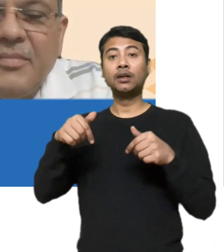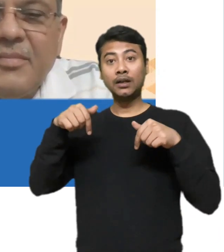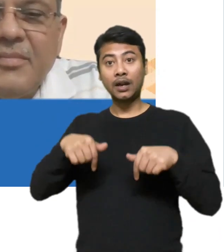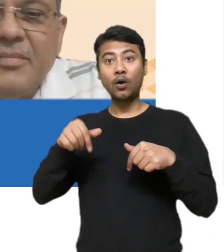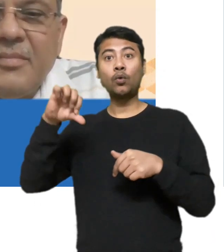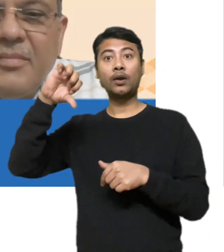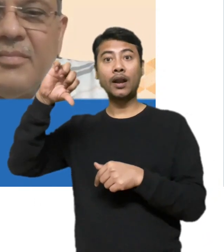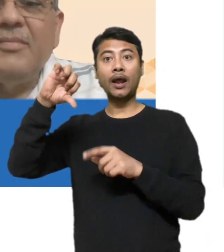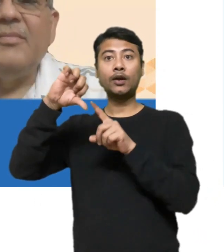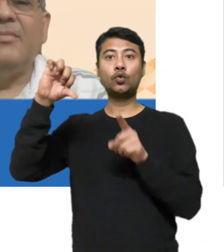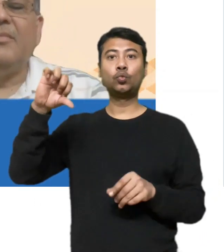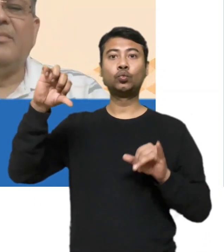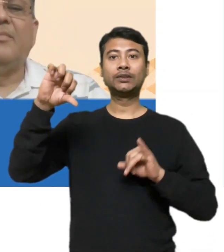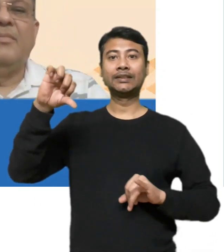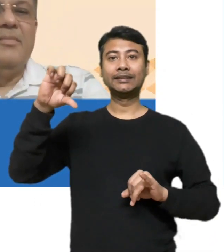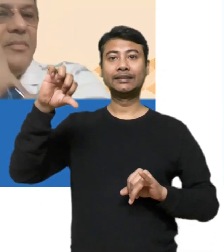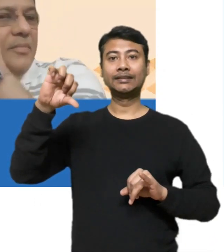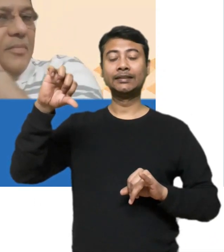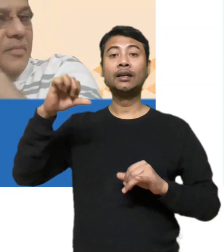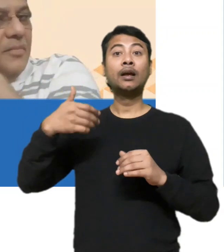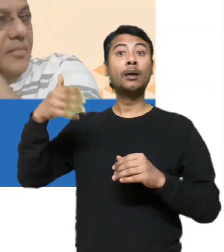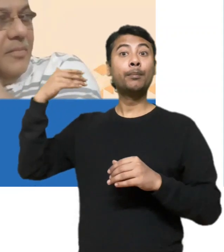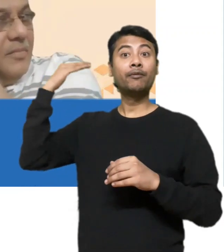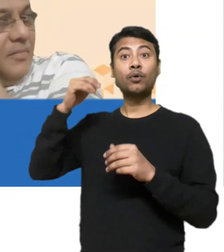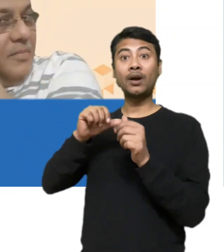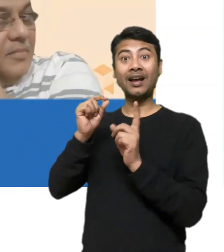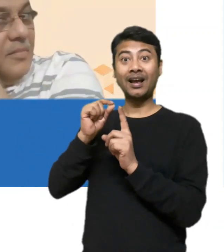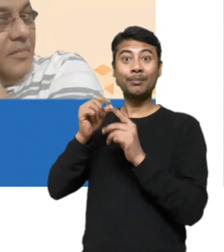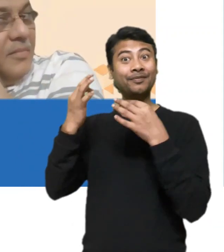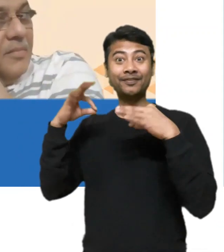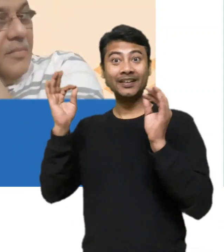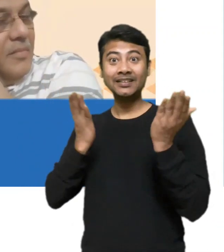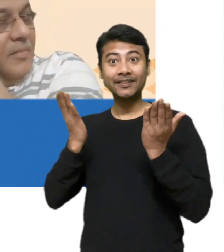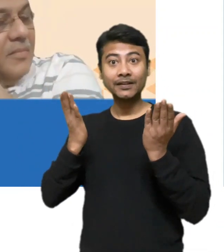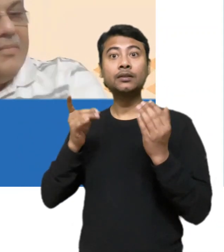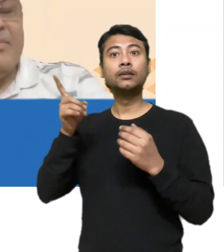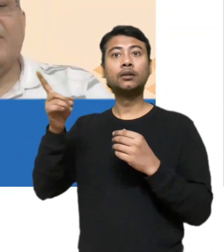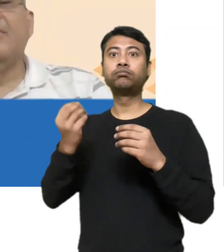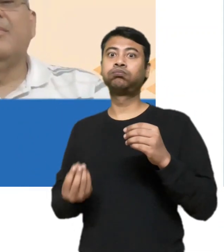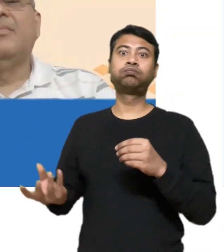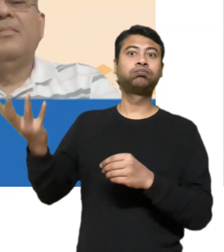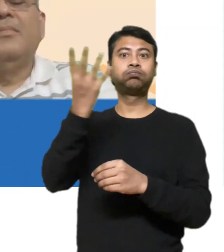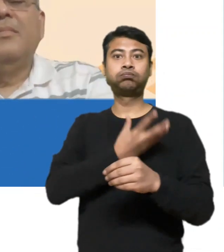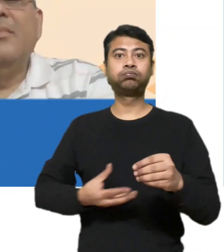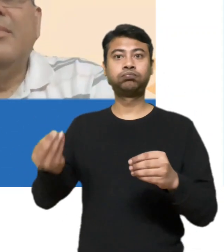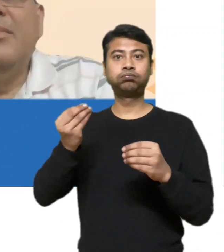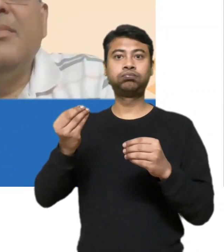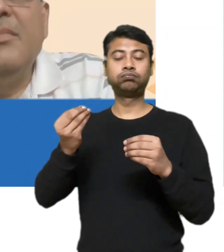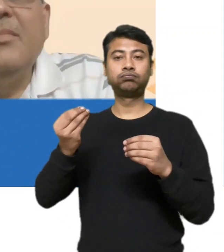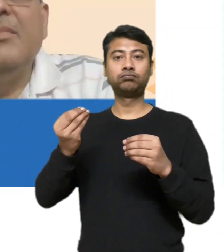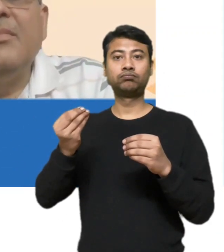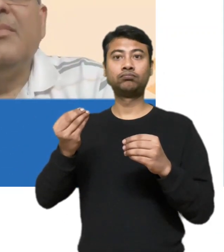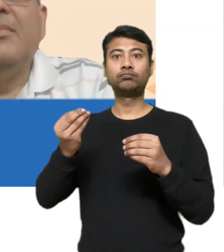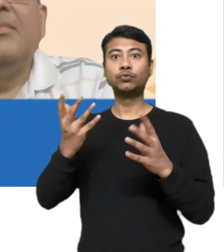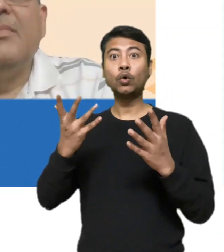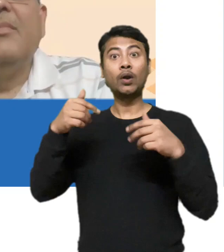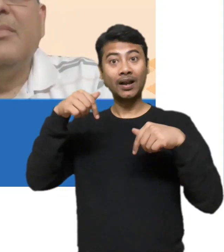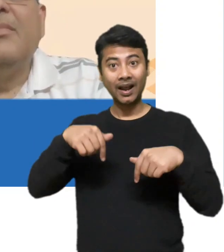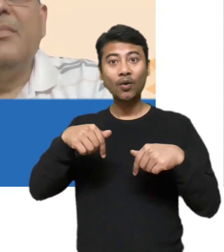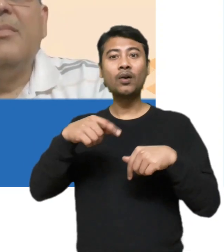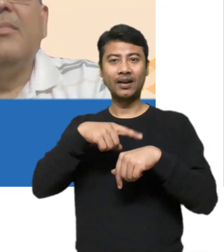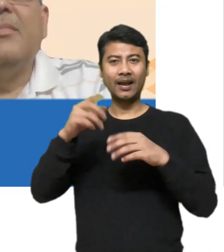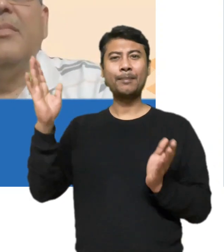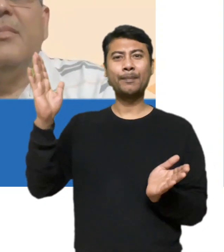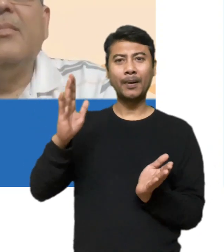back. When we were giving it free, we were giving it all day. And so we'll be able to do that. And we expect to have, several thousand calls a